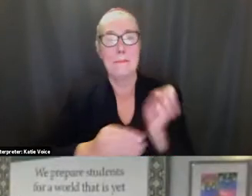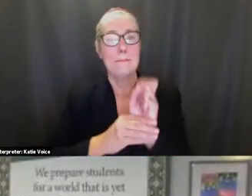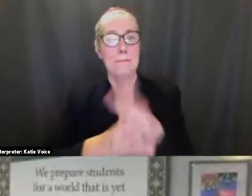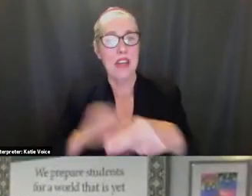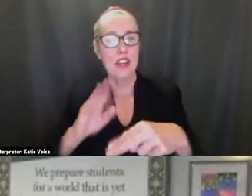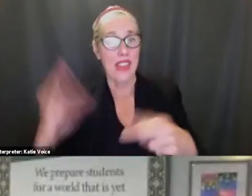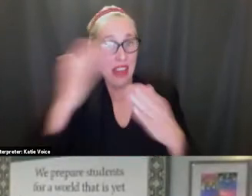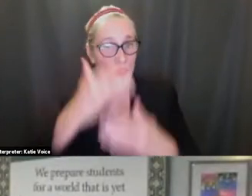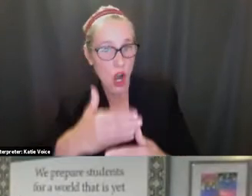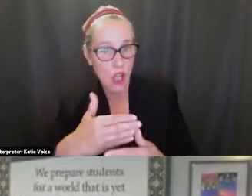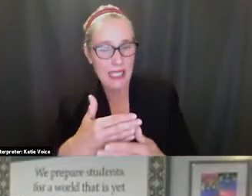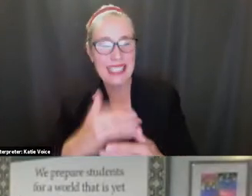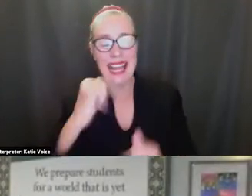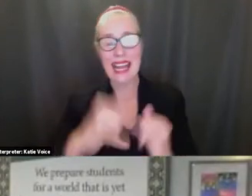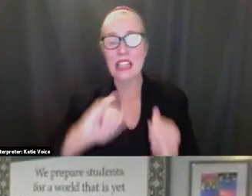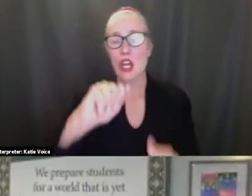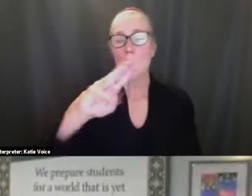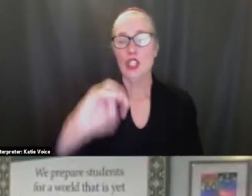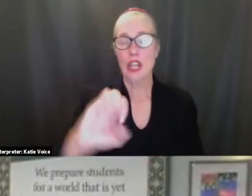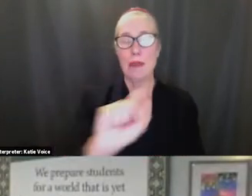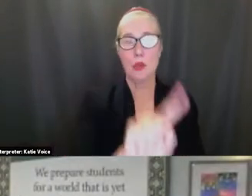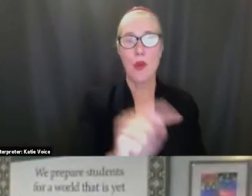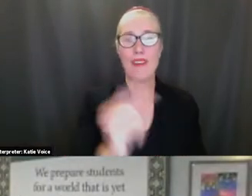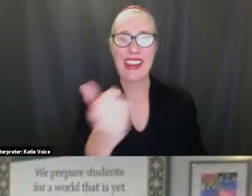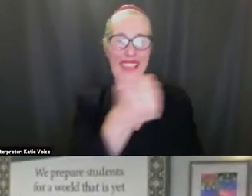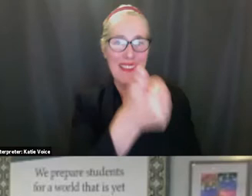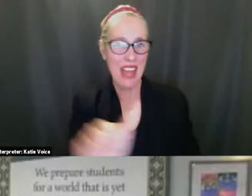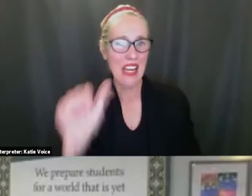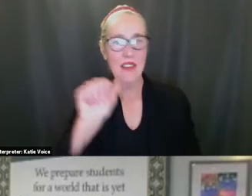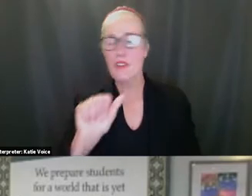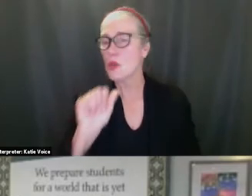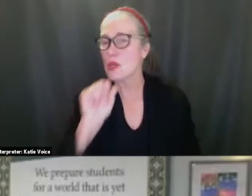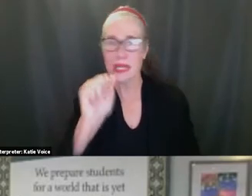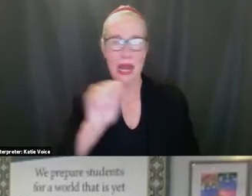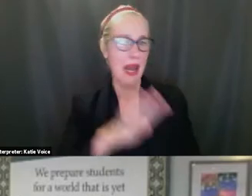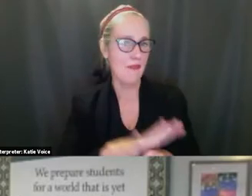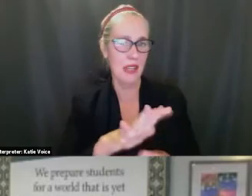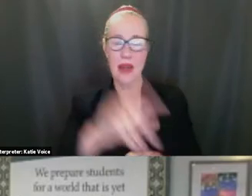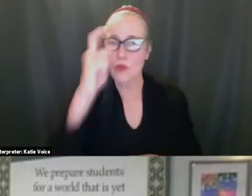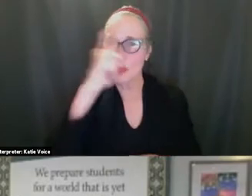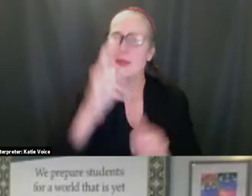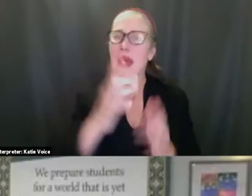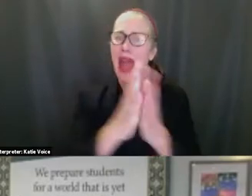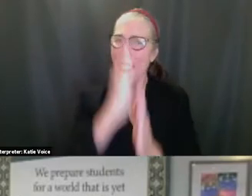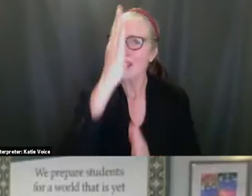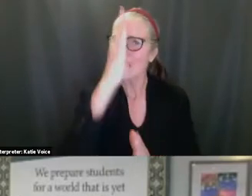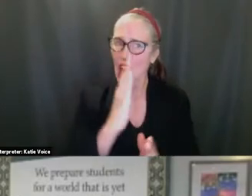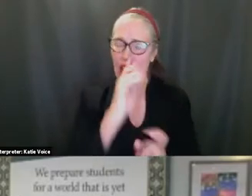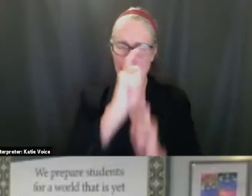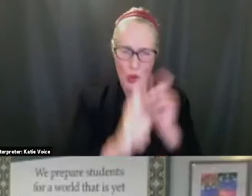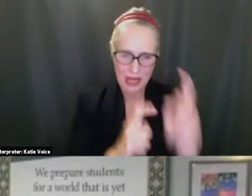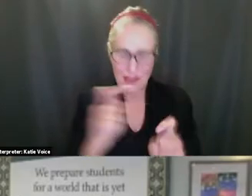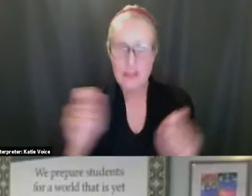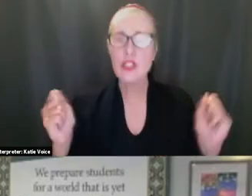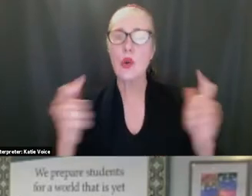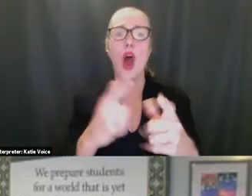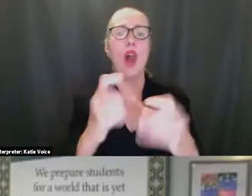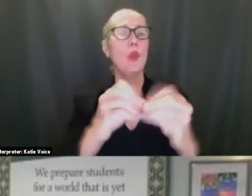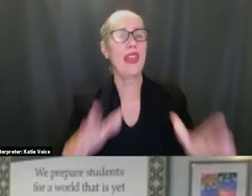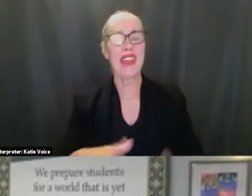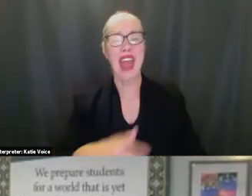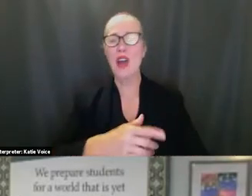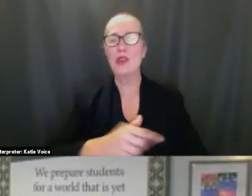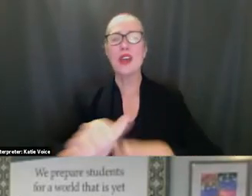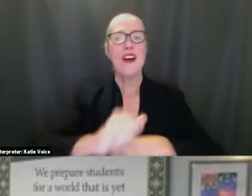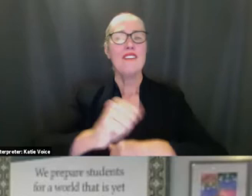and lastly james 1 15 if any of you lacks wisdom he should ask god who gives generously to all without finding fault and it